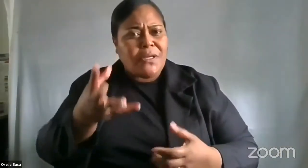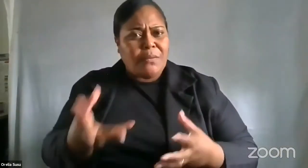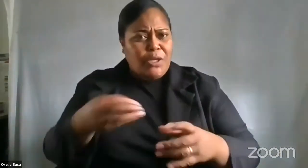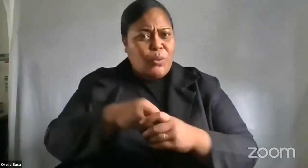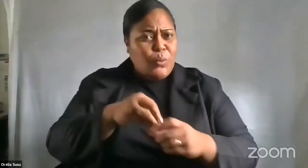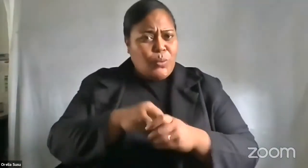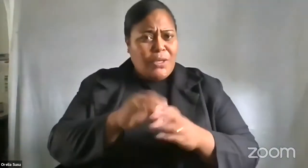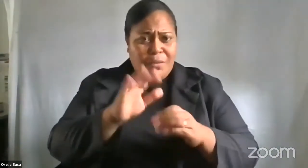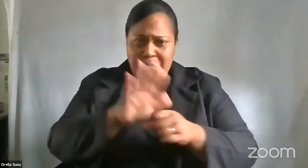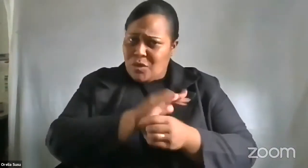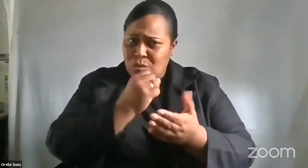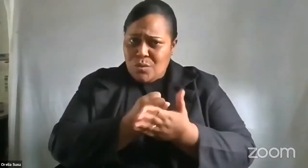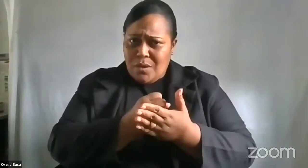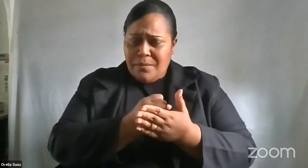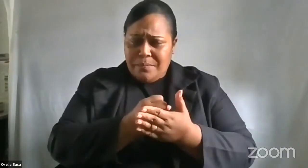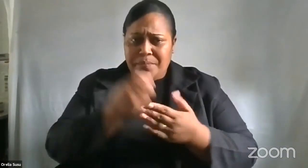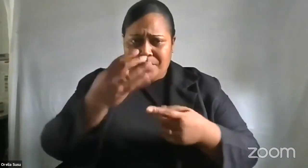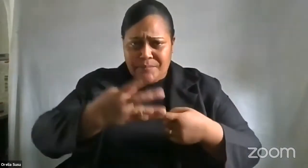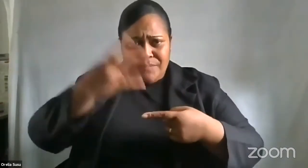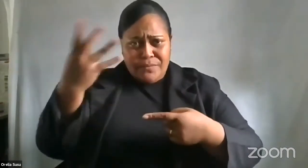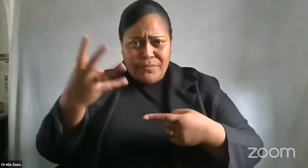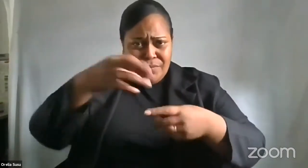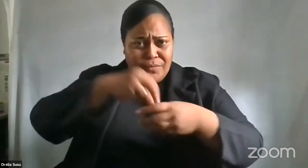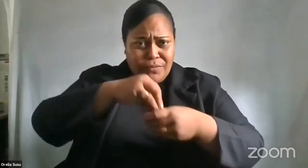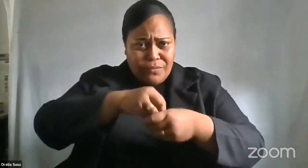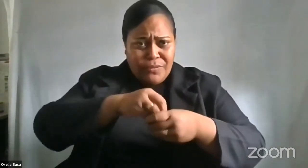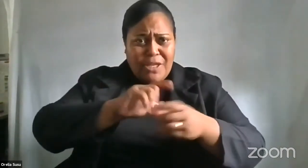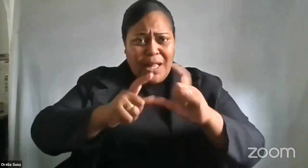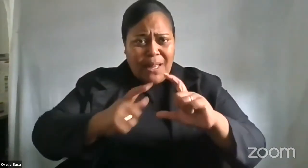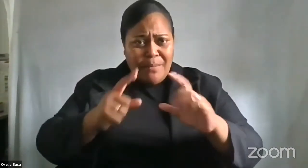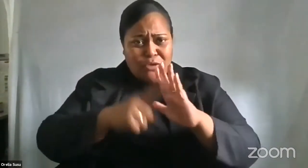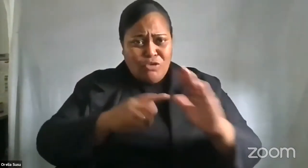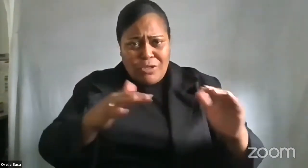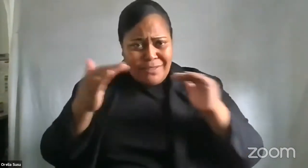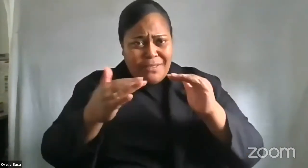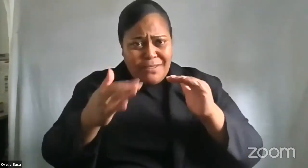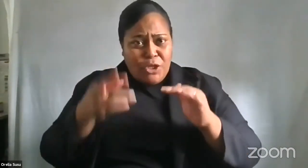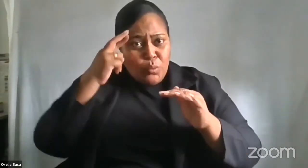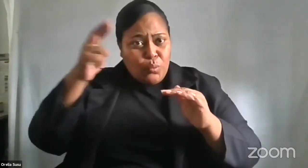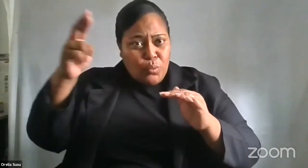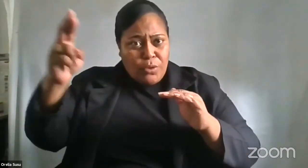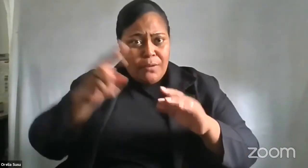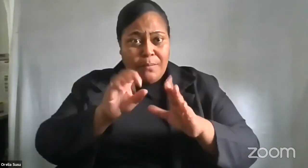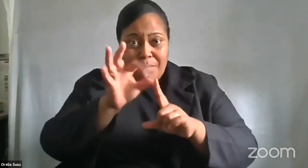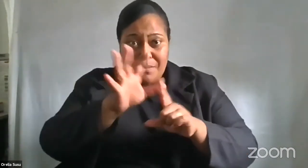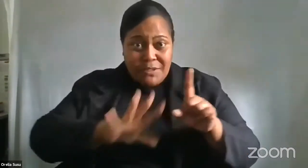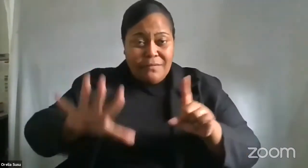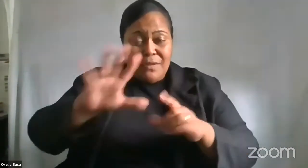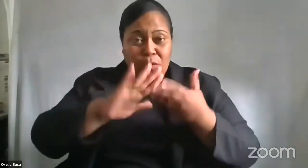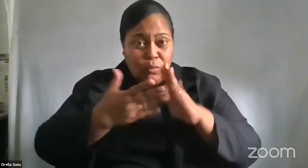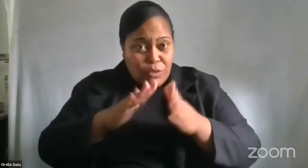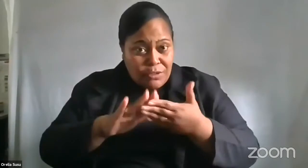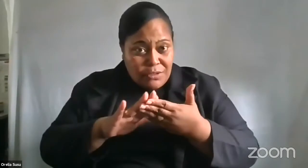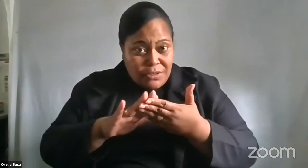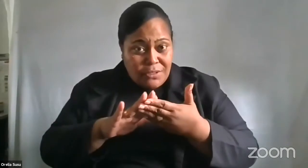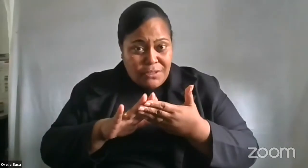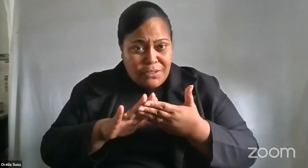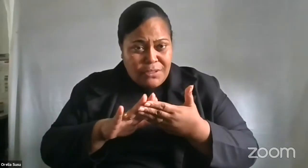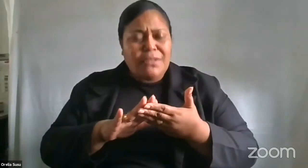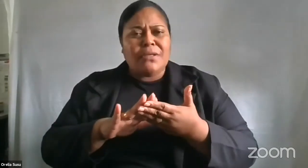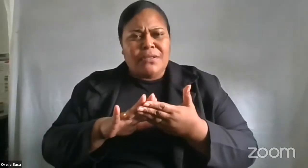for LGBTQI people in rural Pacific communities? That cannot, for cultural or religious reasons,